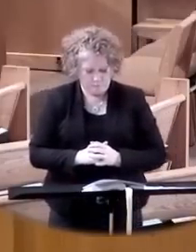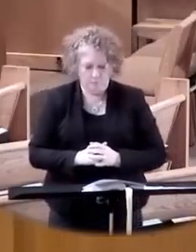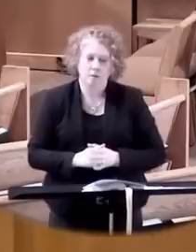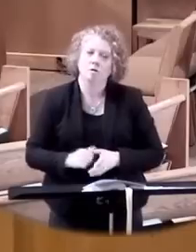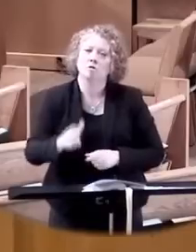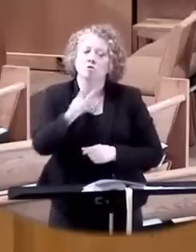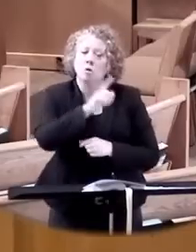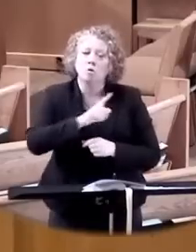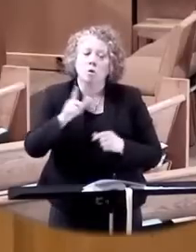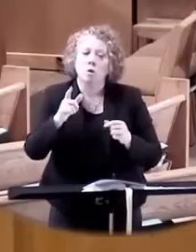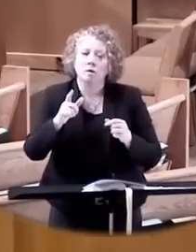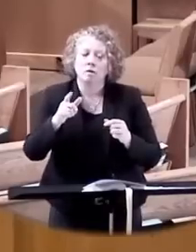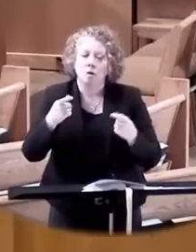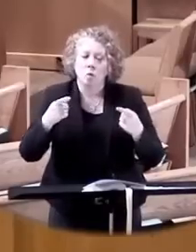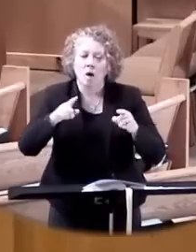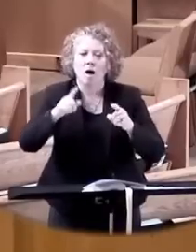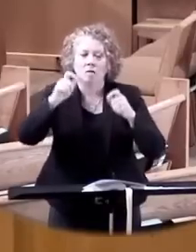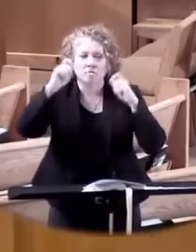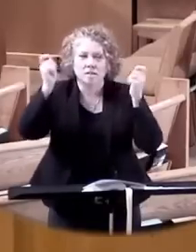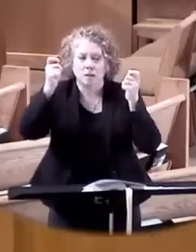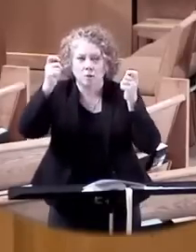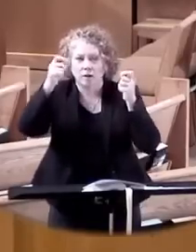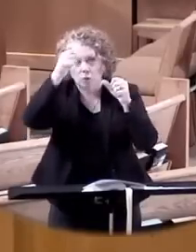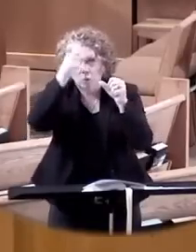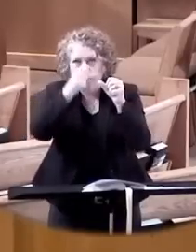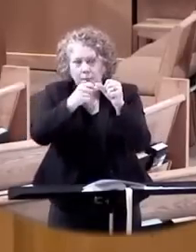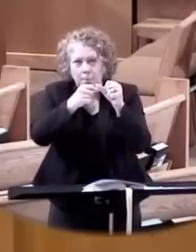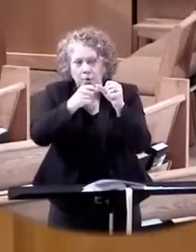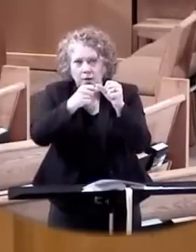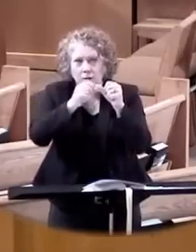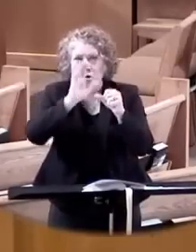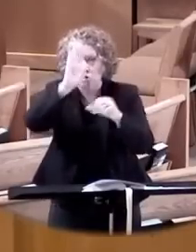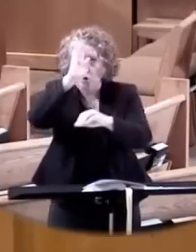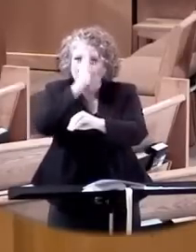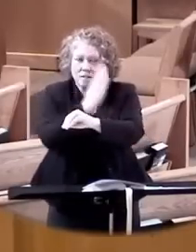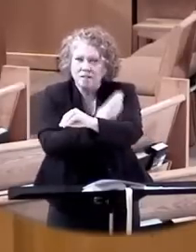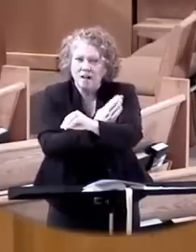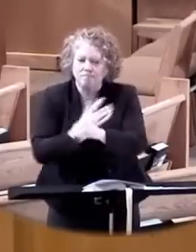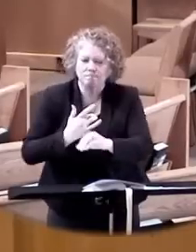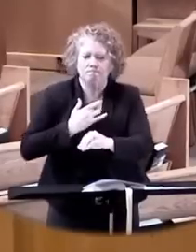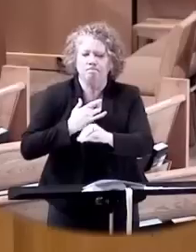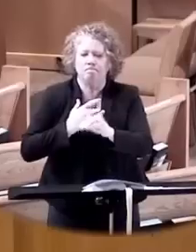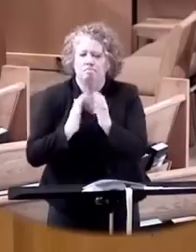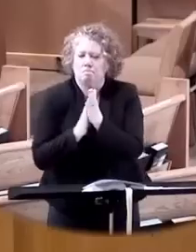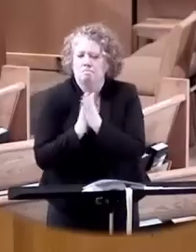Therefore, O Lord, as we celebrate the memorial of the saving passion of your Son, his wondrous